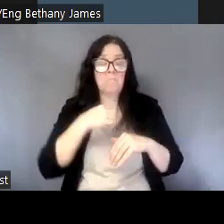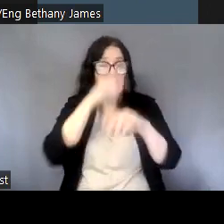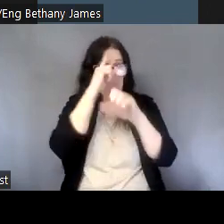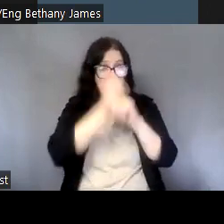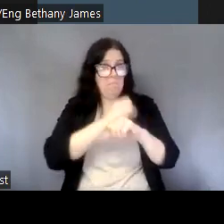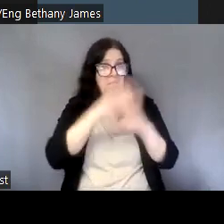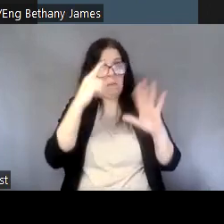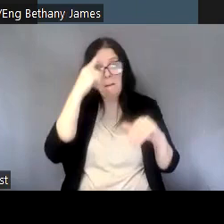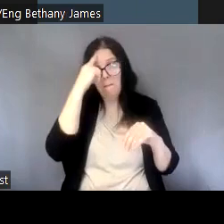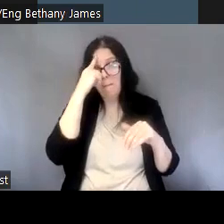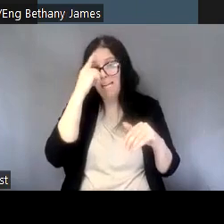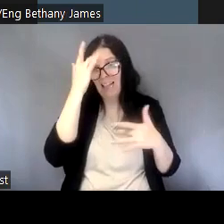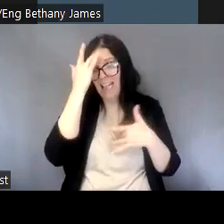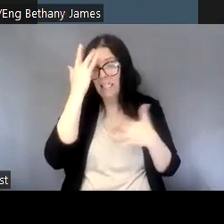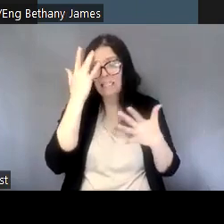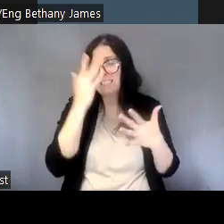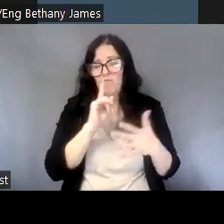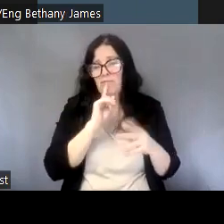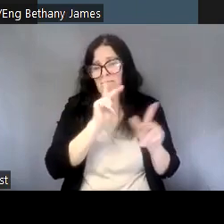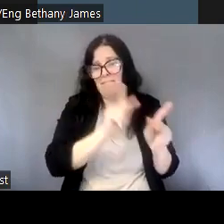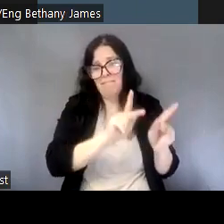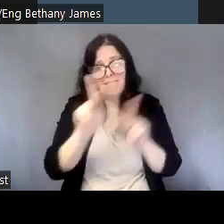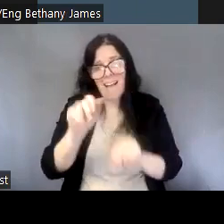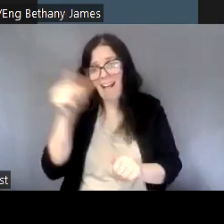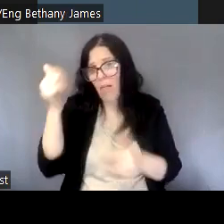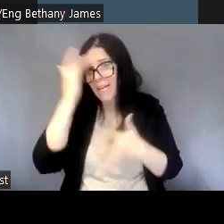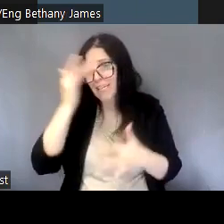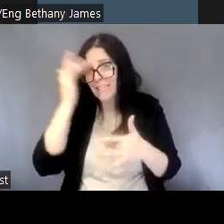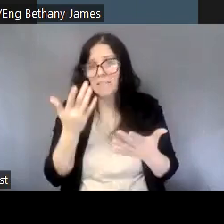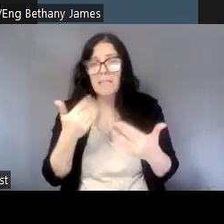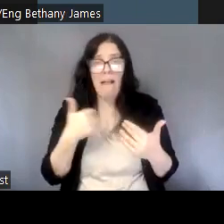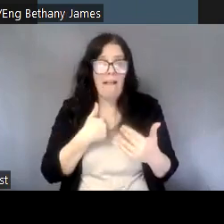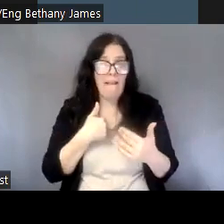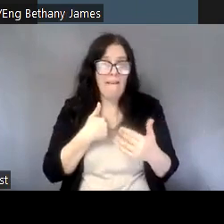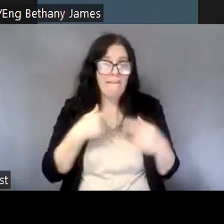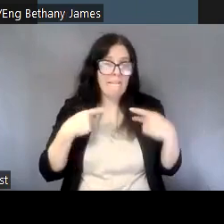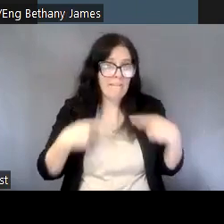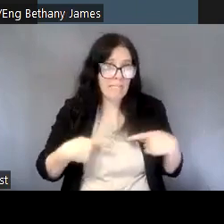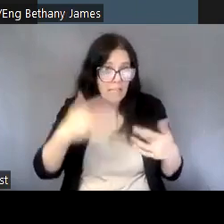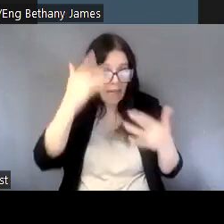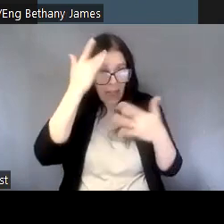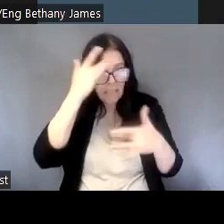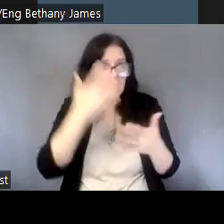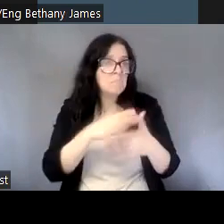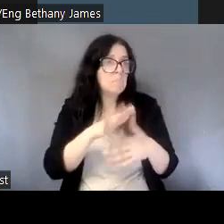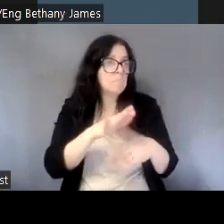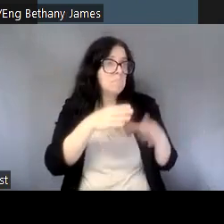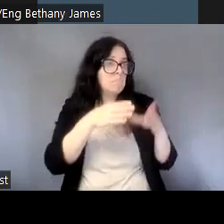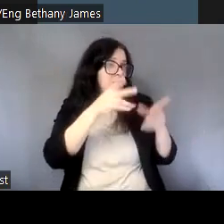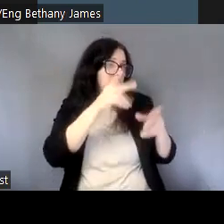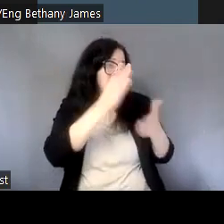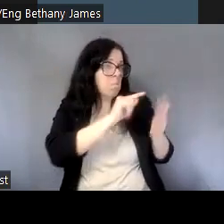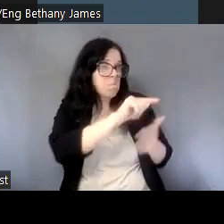like any other forms of illness. We have physical illness, people have cancer, people